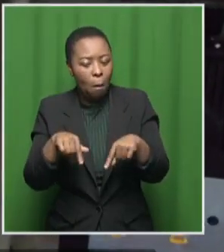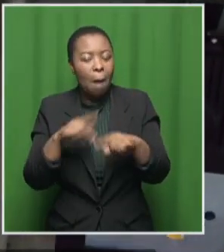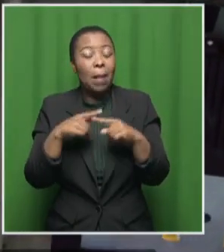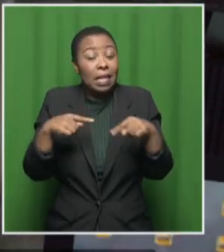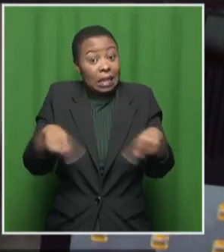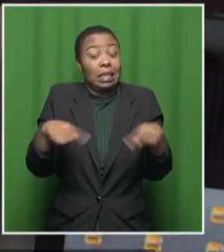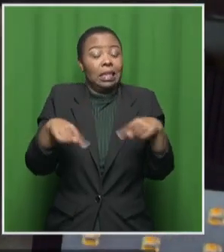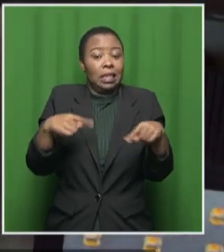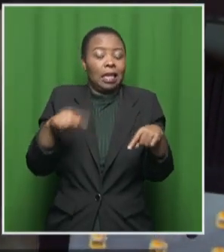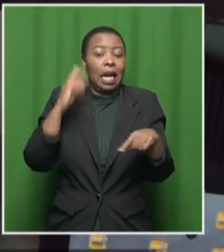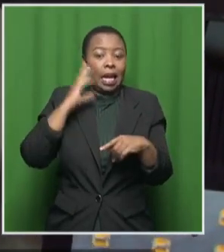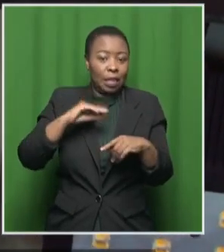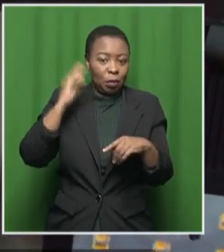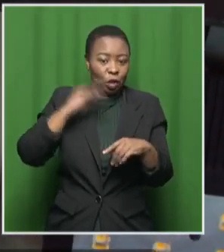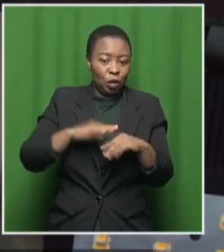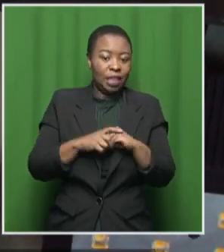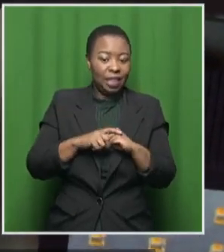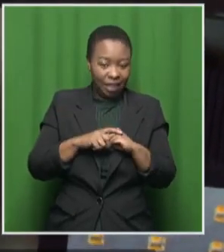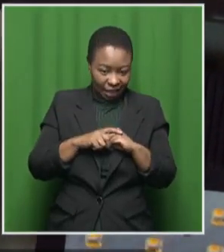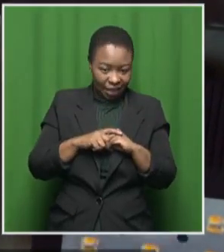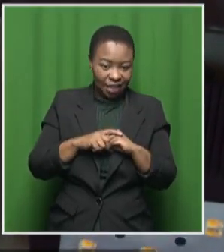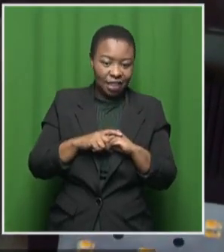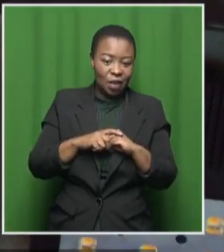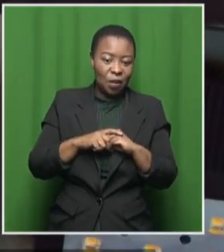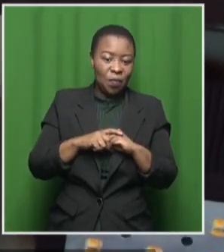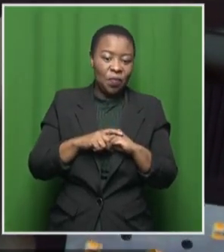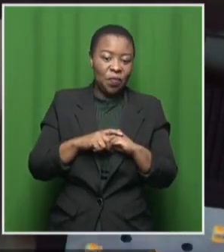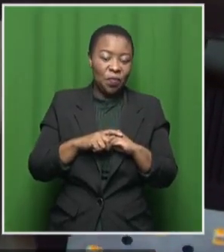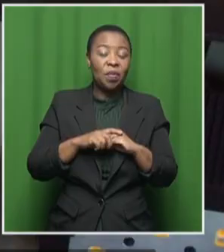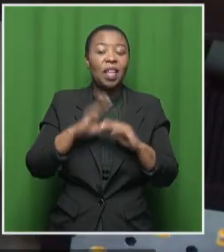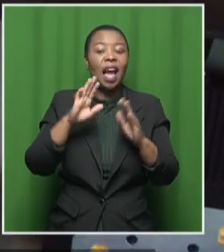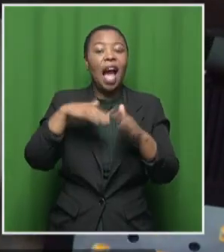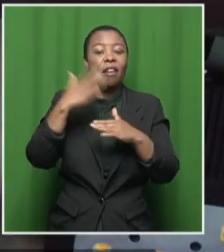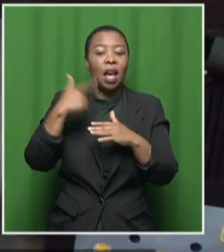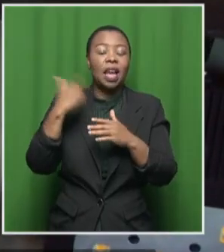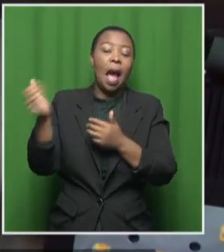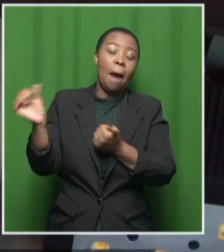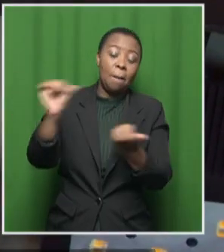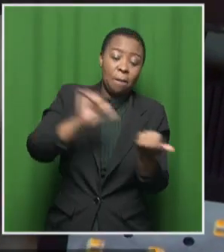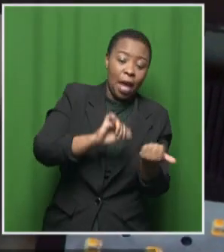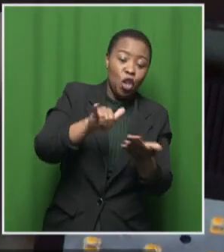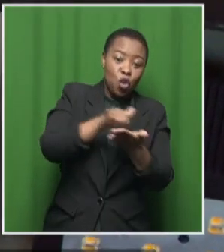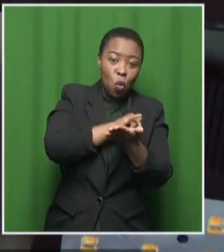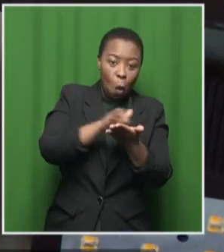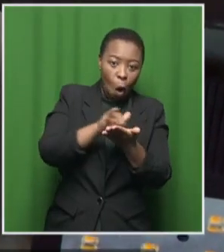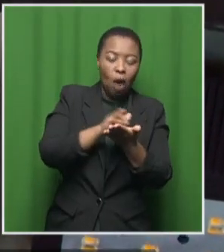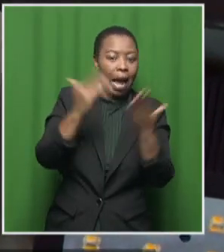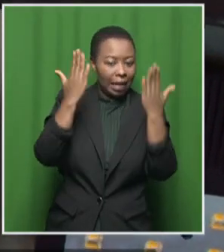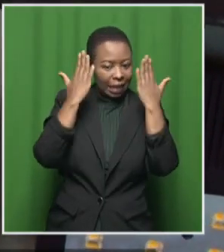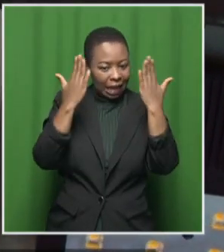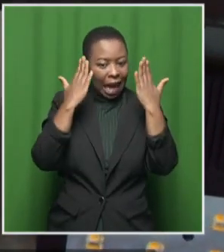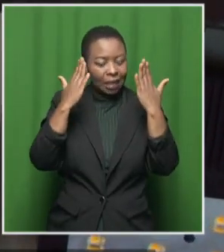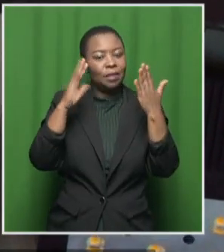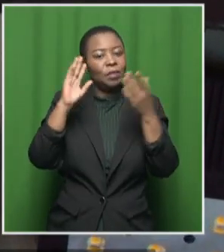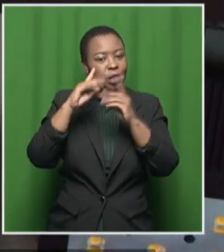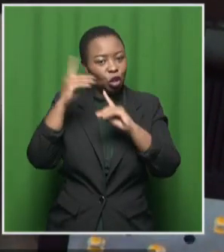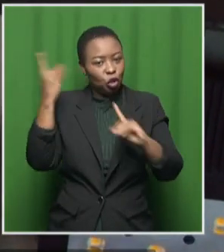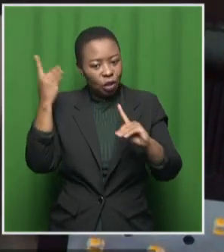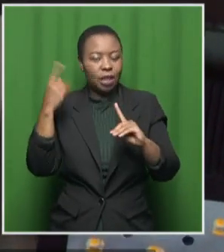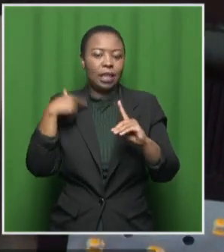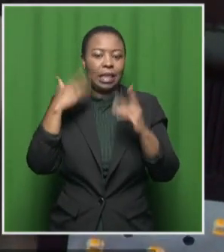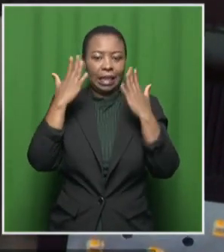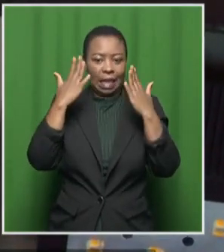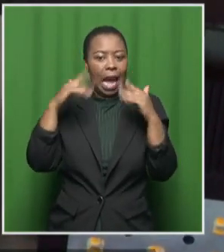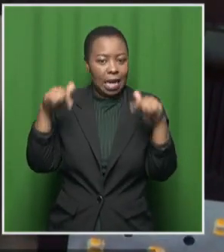experience. So after the Coast Guard, I came back to New York, got my degree here, and started working here at the Statue of